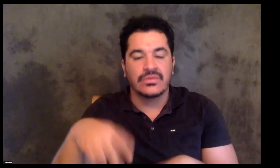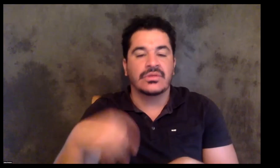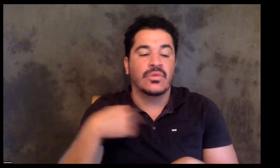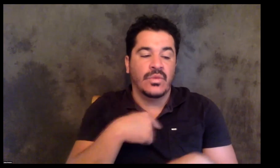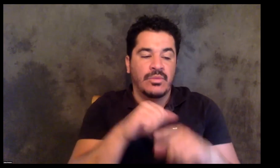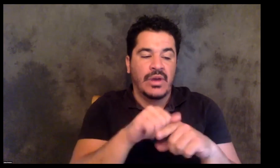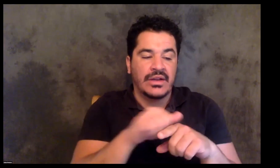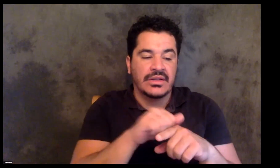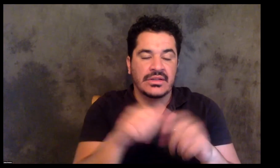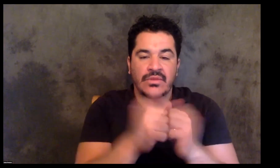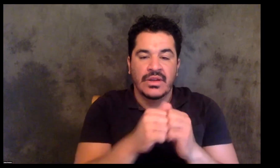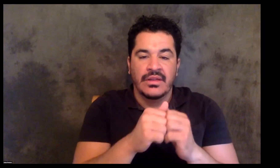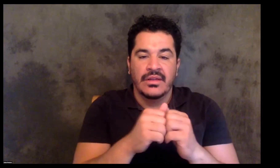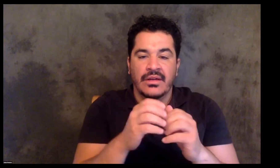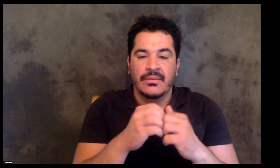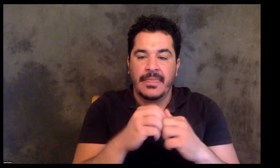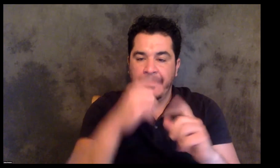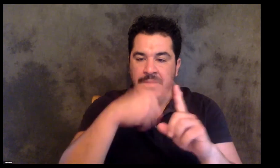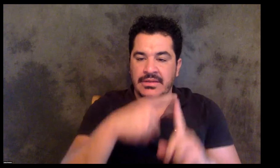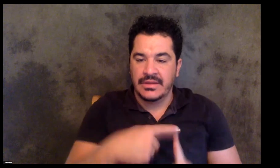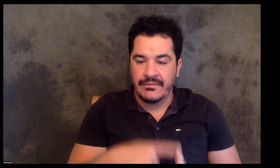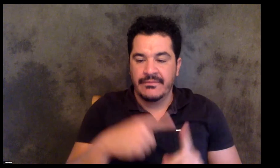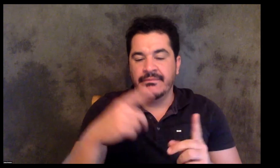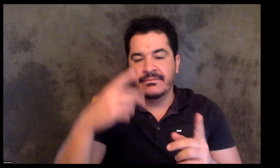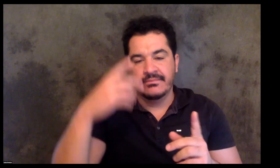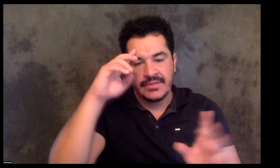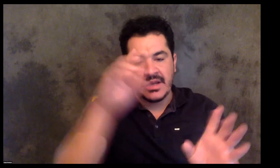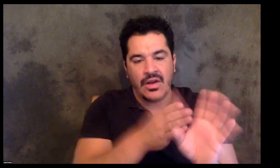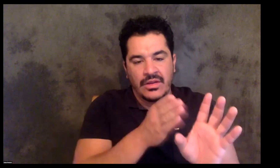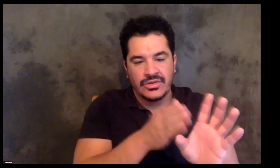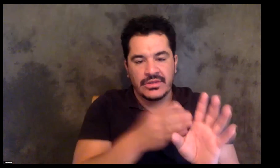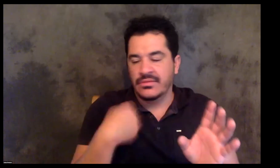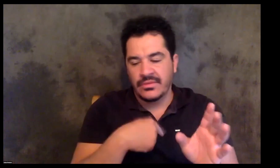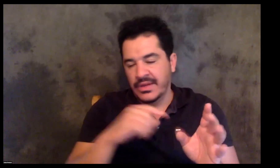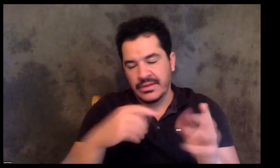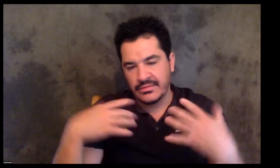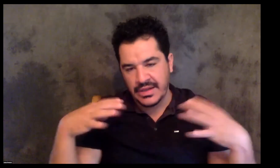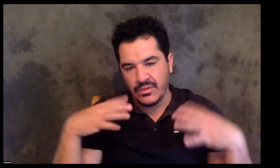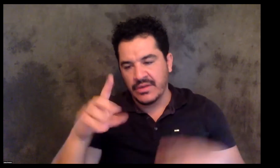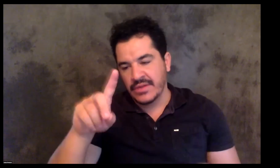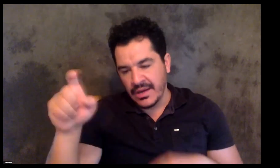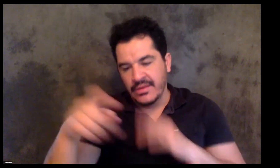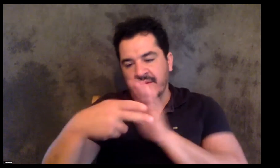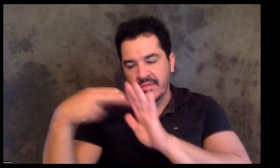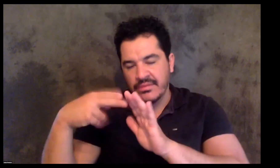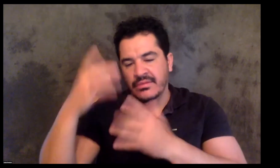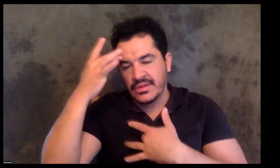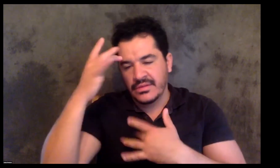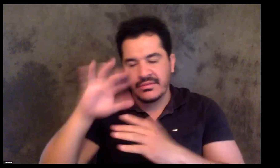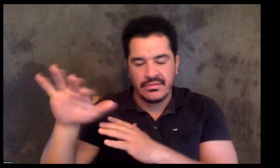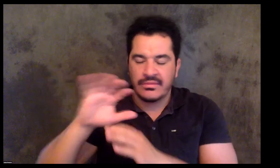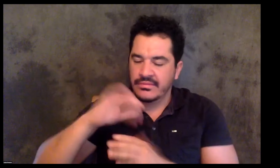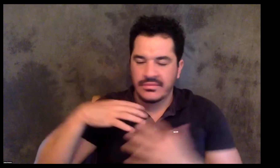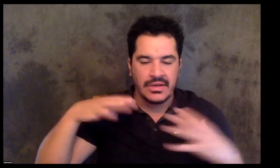to pathologize anything. We wanted everything to be very positive. And it's all built towards building confidence and coping skills. So yeah, like I said, we developed